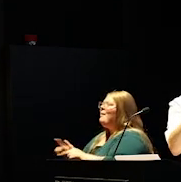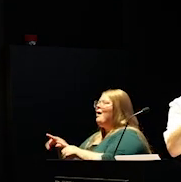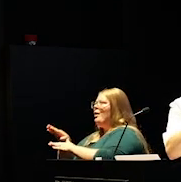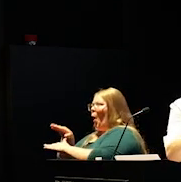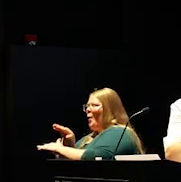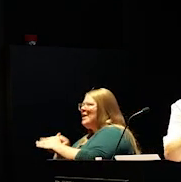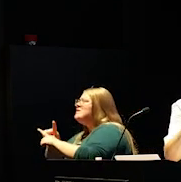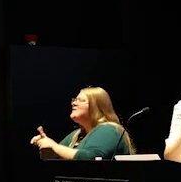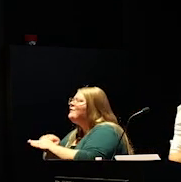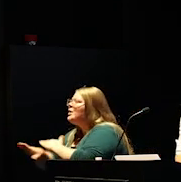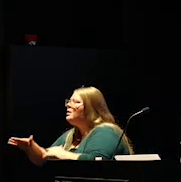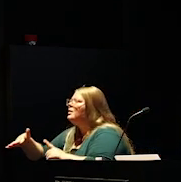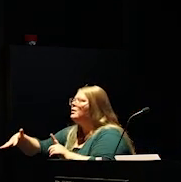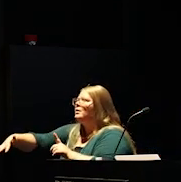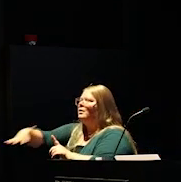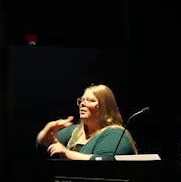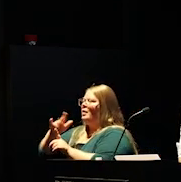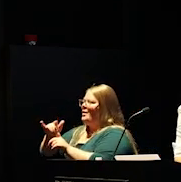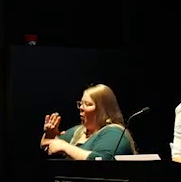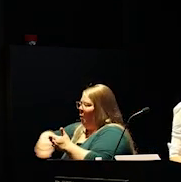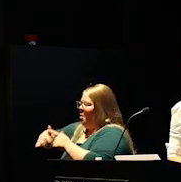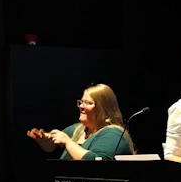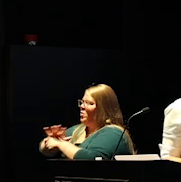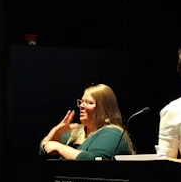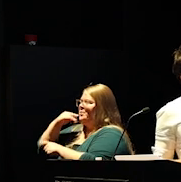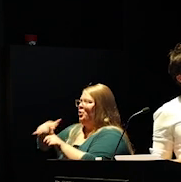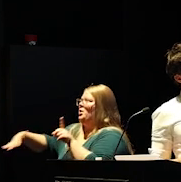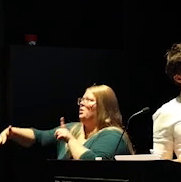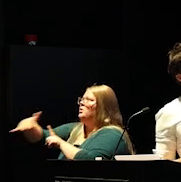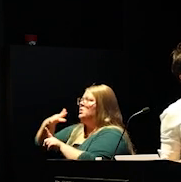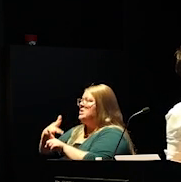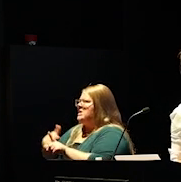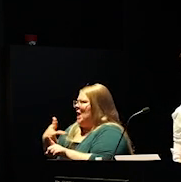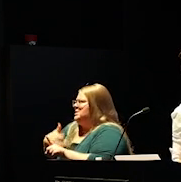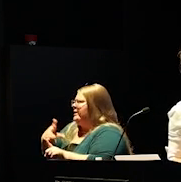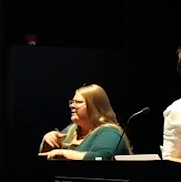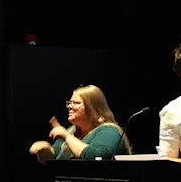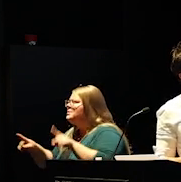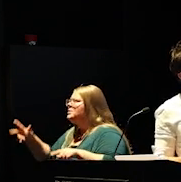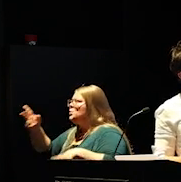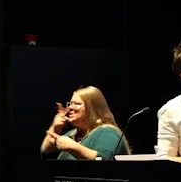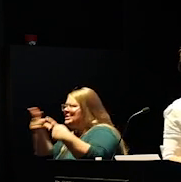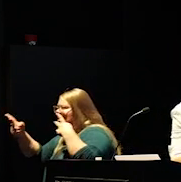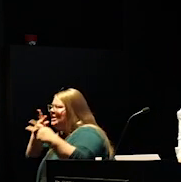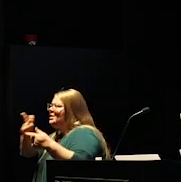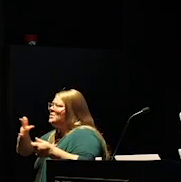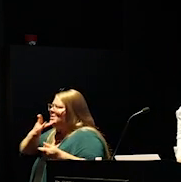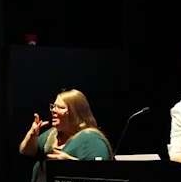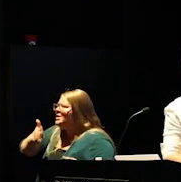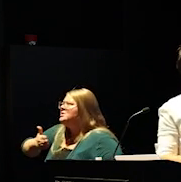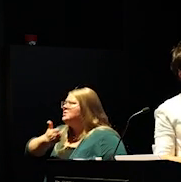Because there's lighting and there's music and there's temperature and there's those nice hard red oak steel